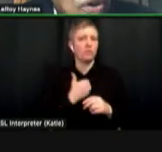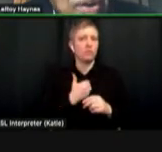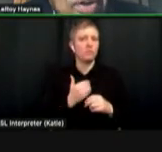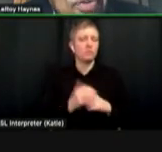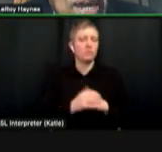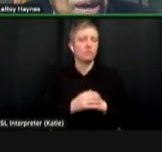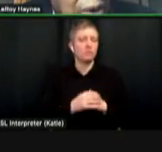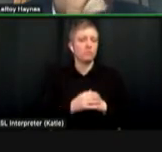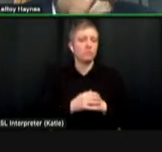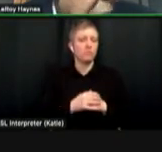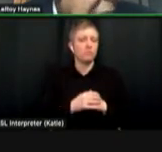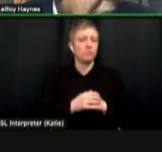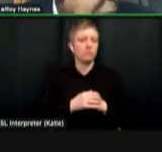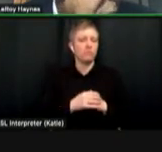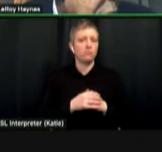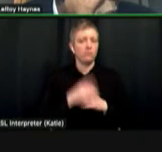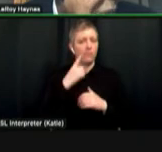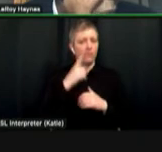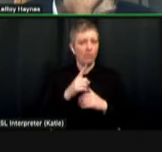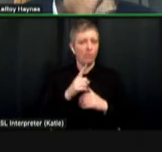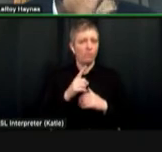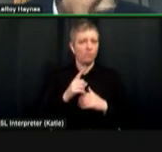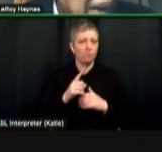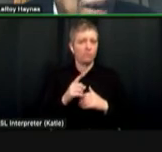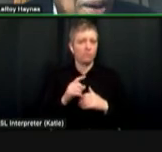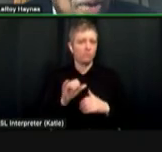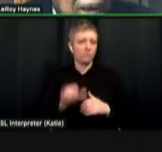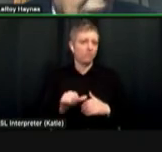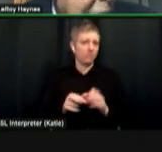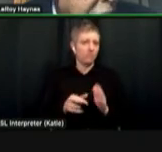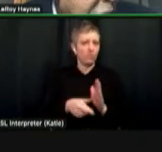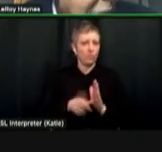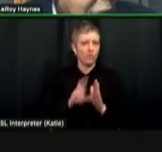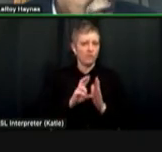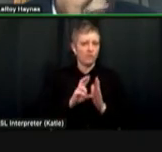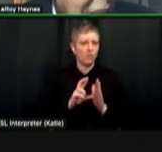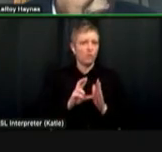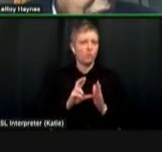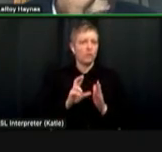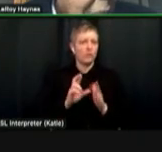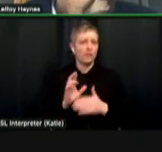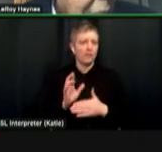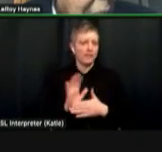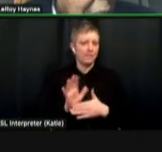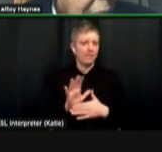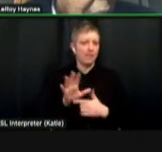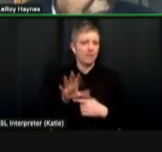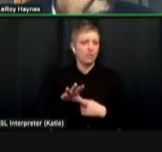review of the video prior to the writing of the initial incidents